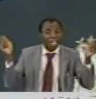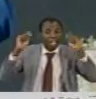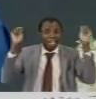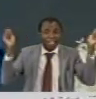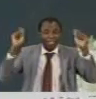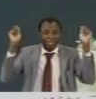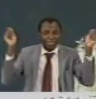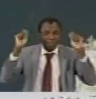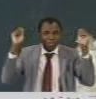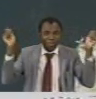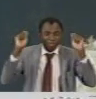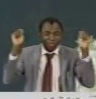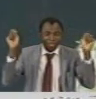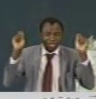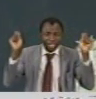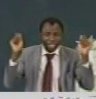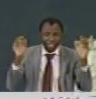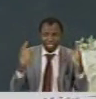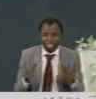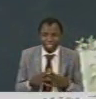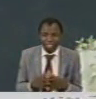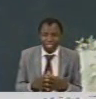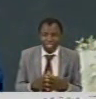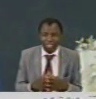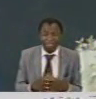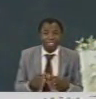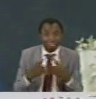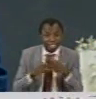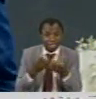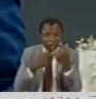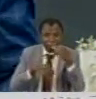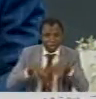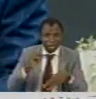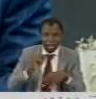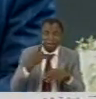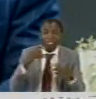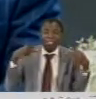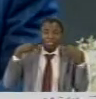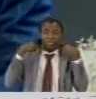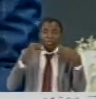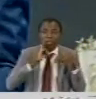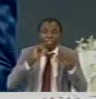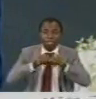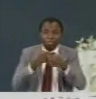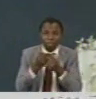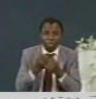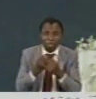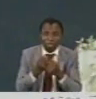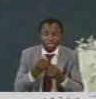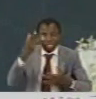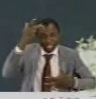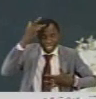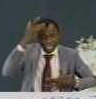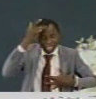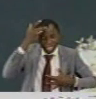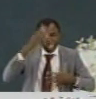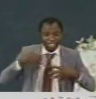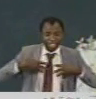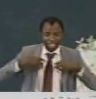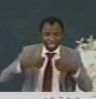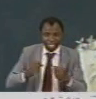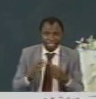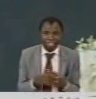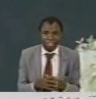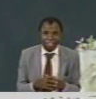Hallelujah. Start coming out. The yoke is broken. The sicknesses are healed. Start coming